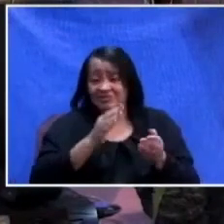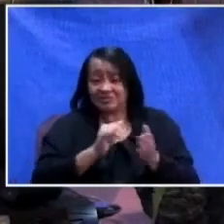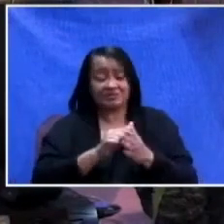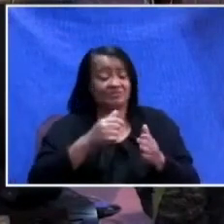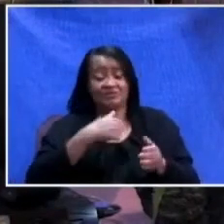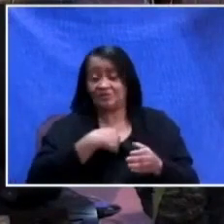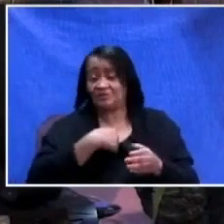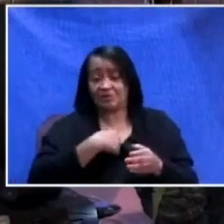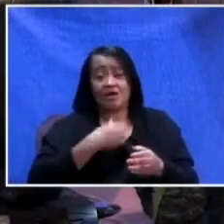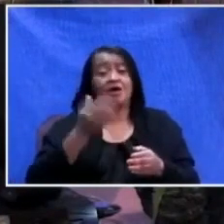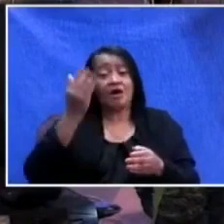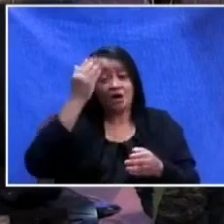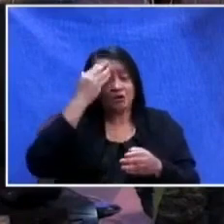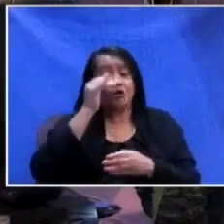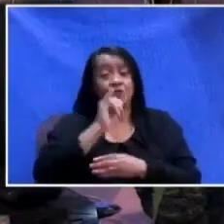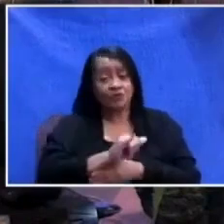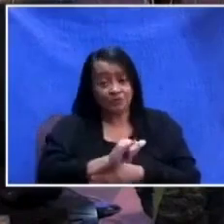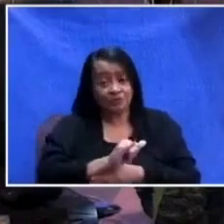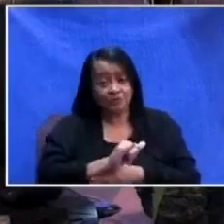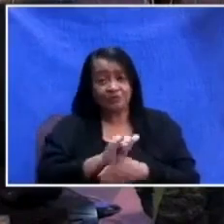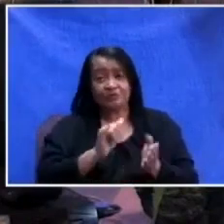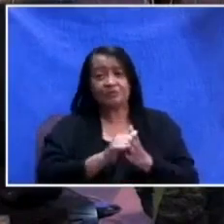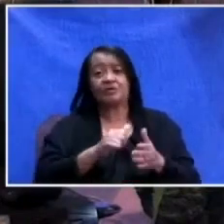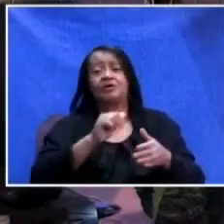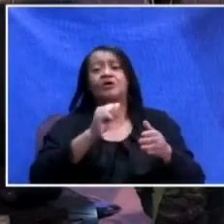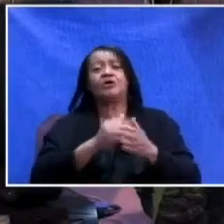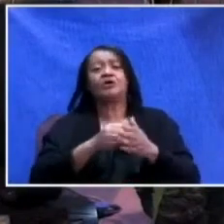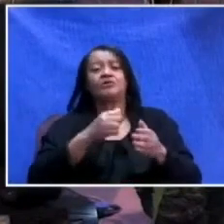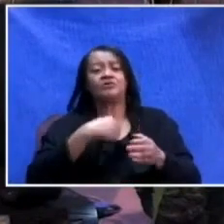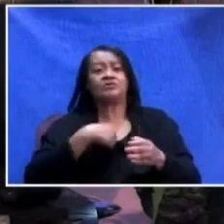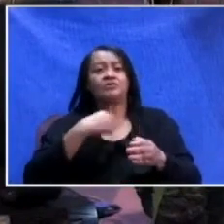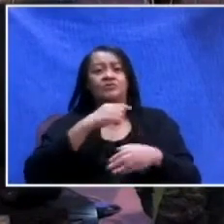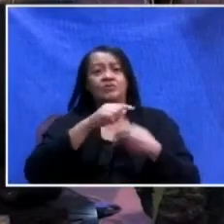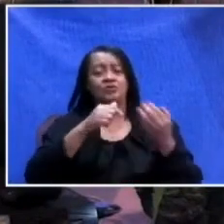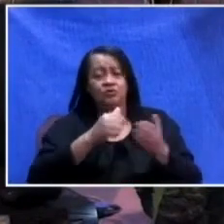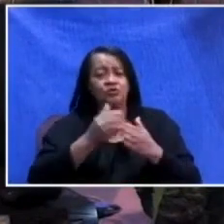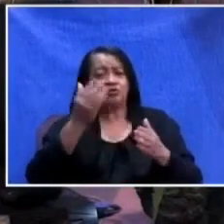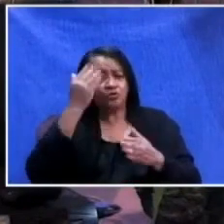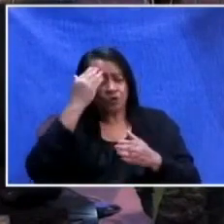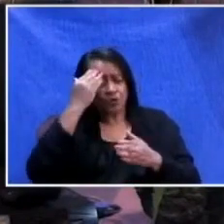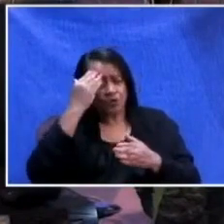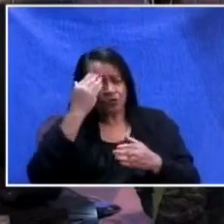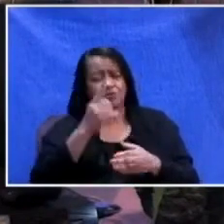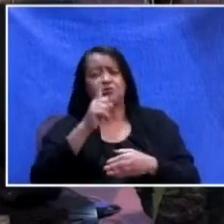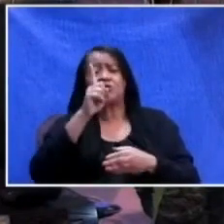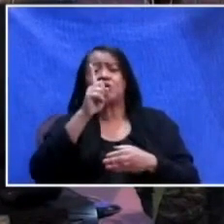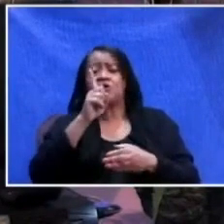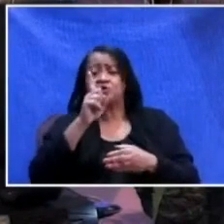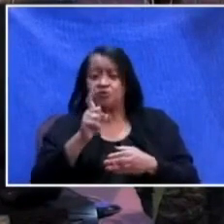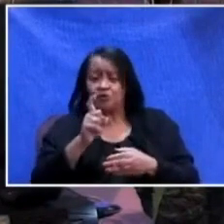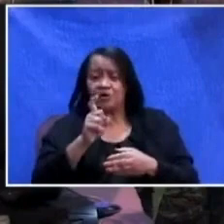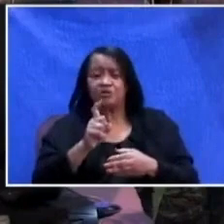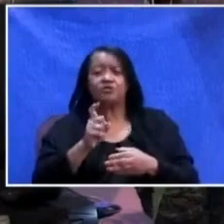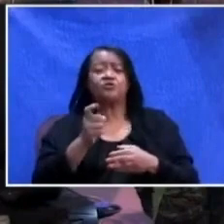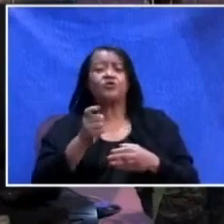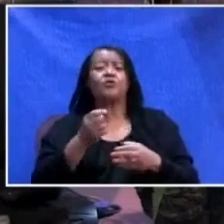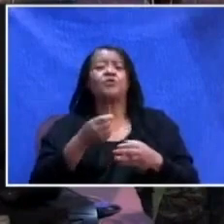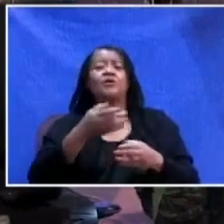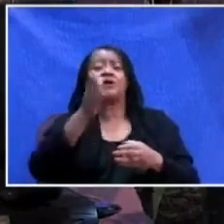I just know that you have to work while it's day, for the night's coming when no one can work.